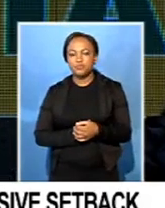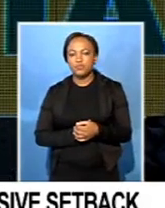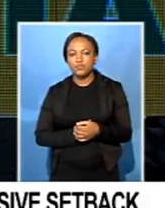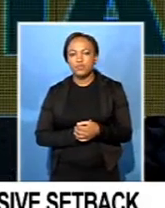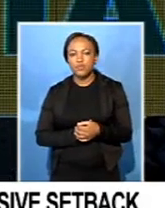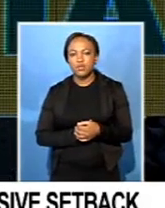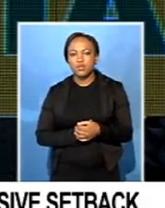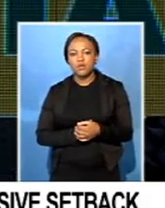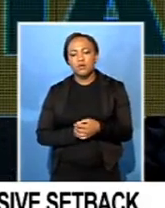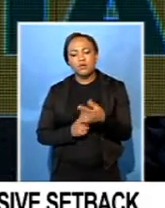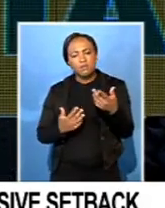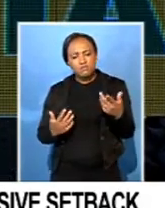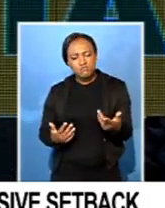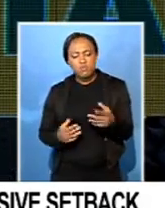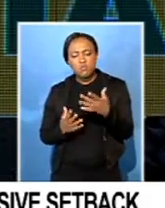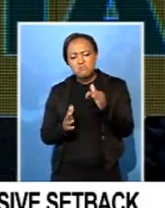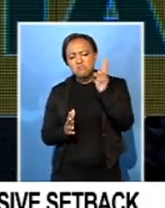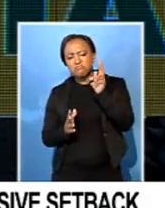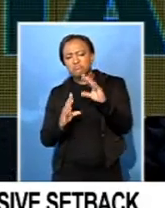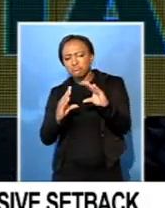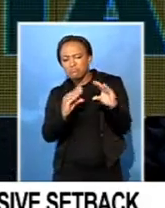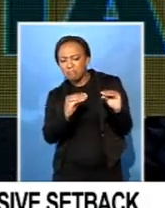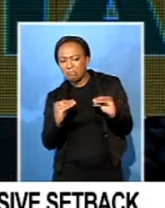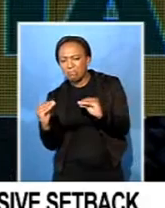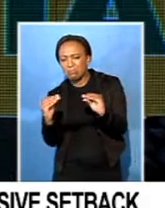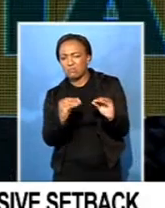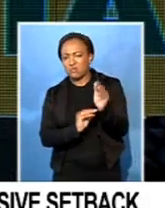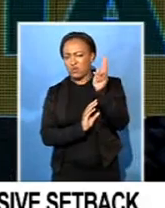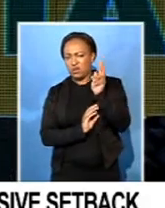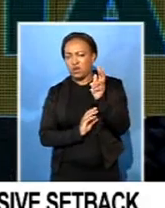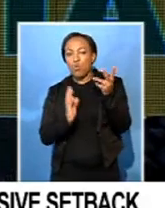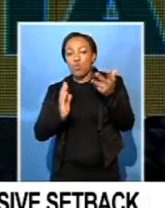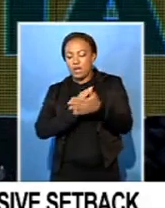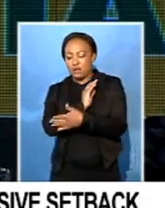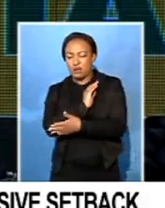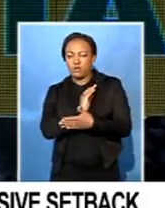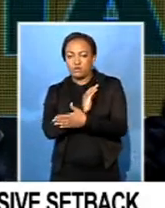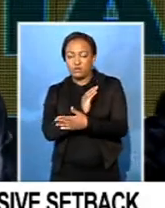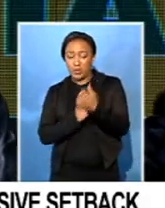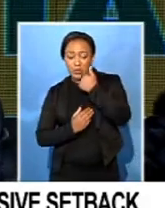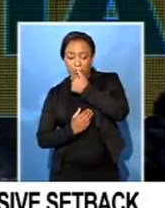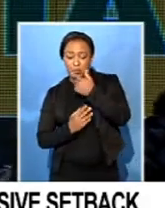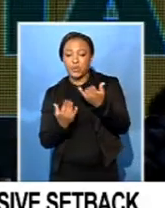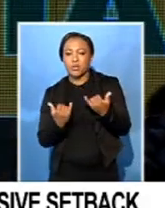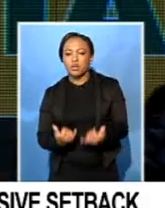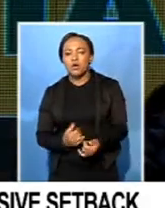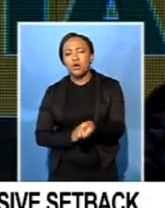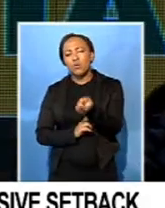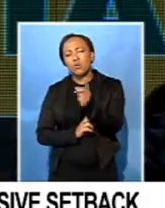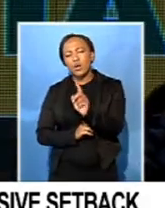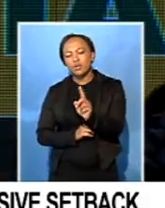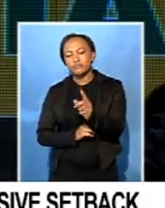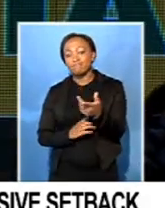There is also talk in the country currently about